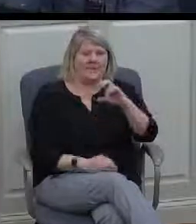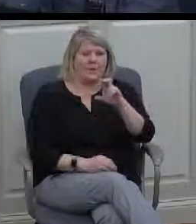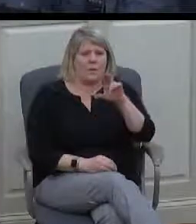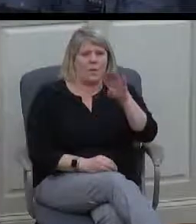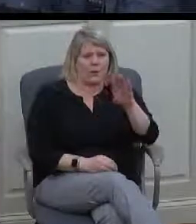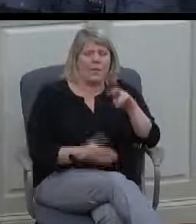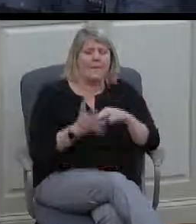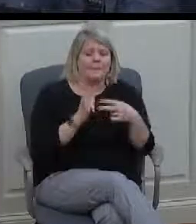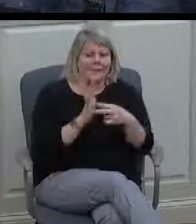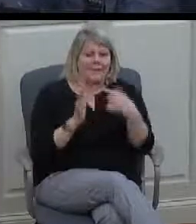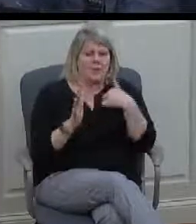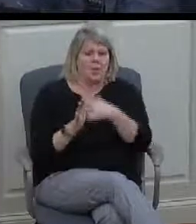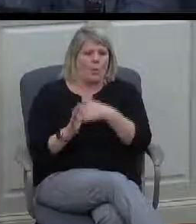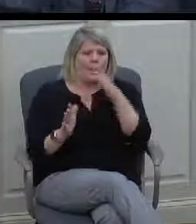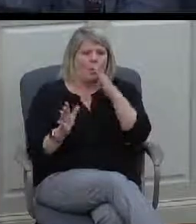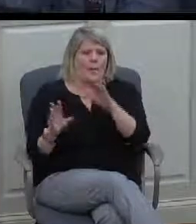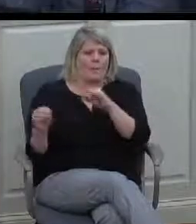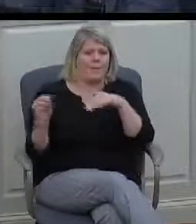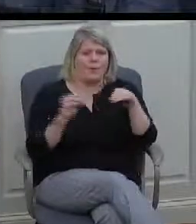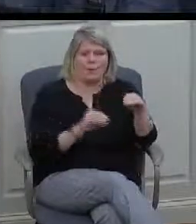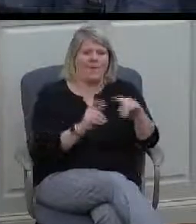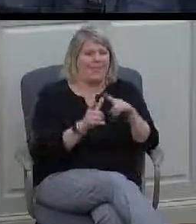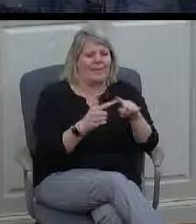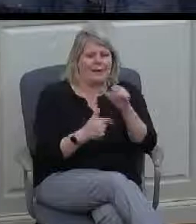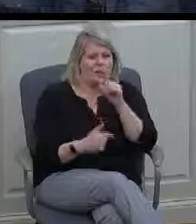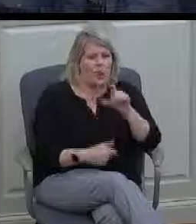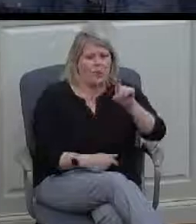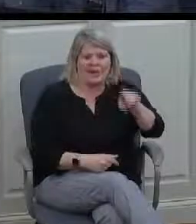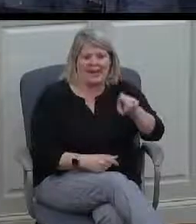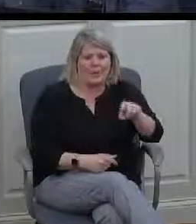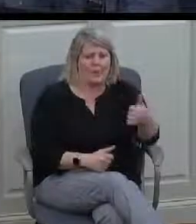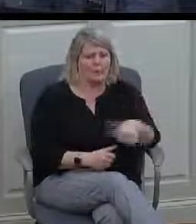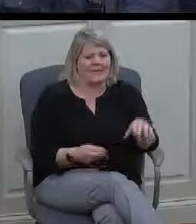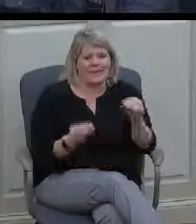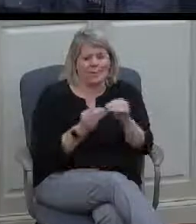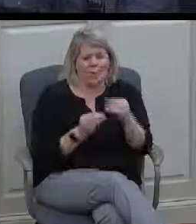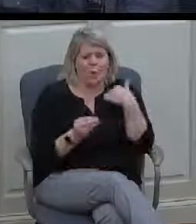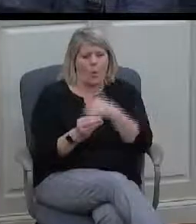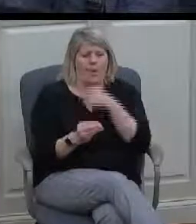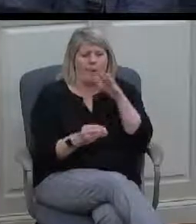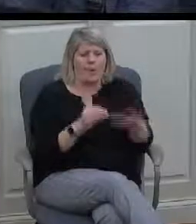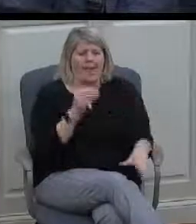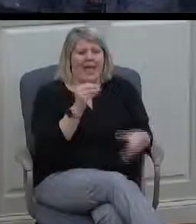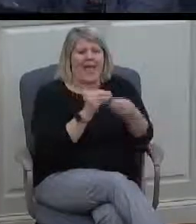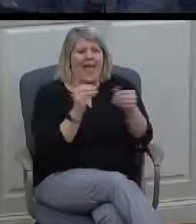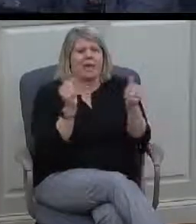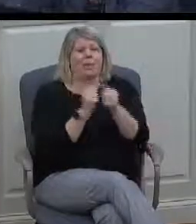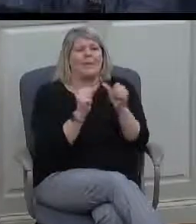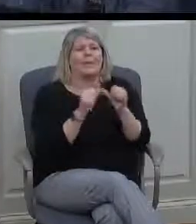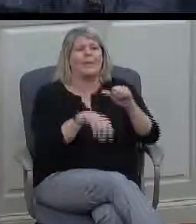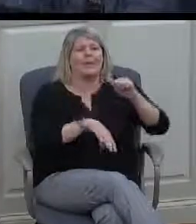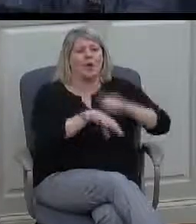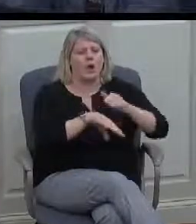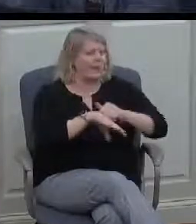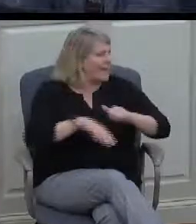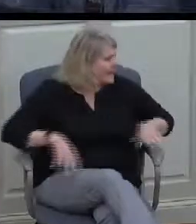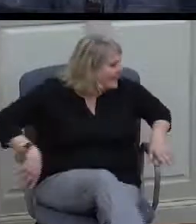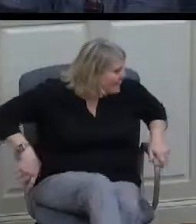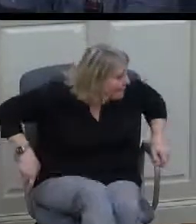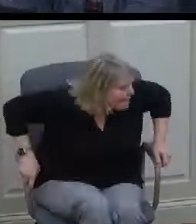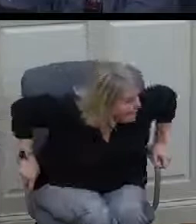relocate, and you won't need these because you'll add those with concrete. You'll add those with permanency. It'll